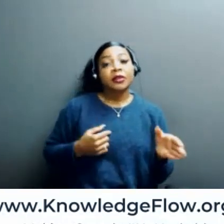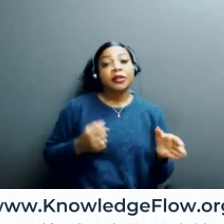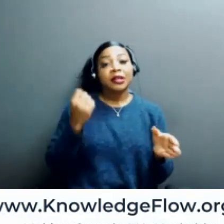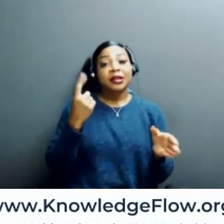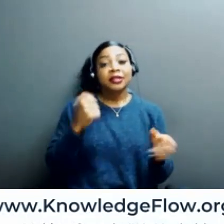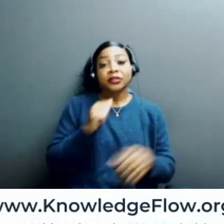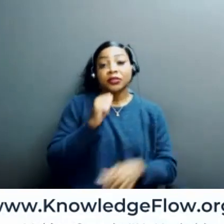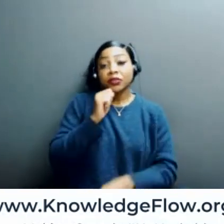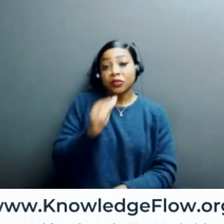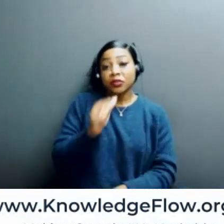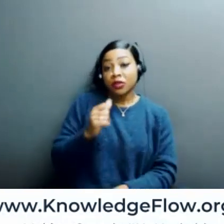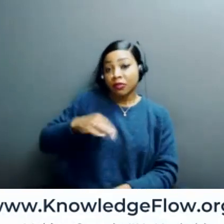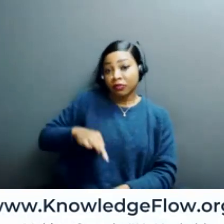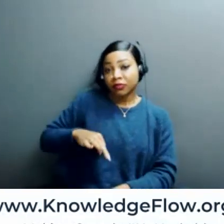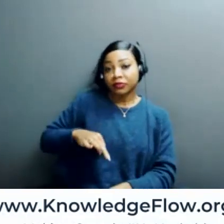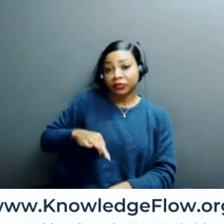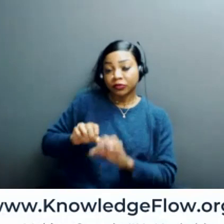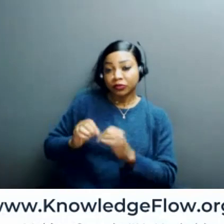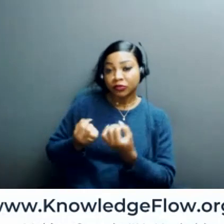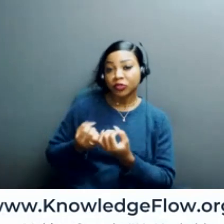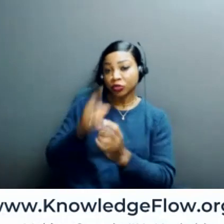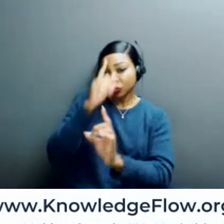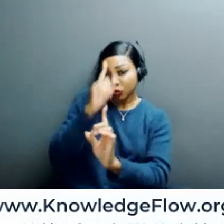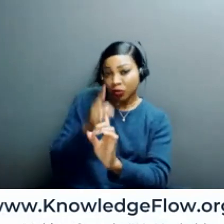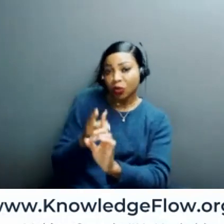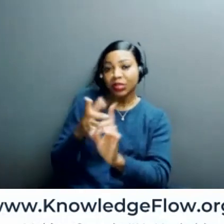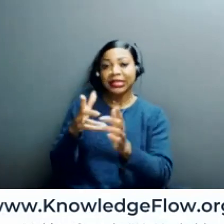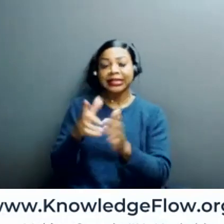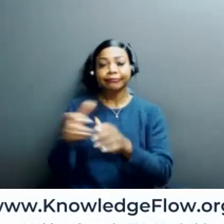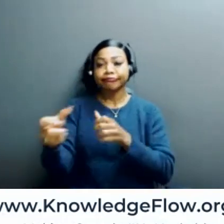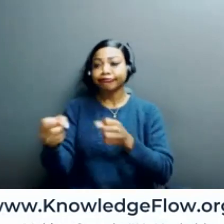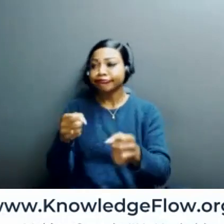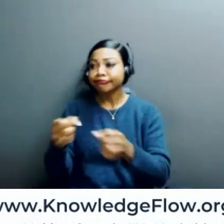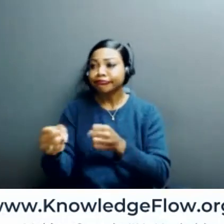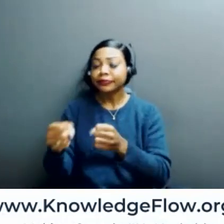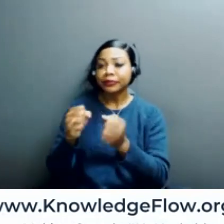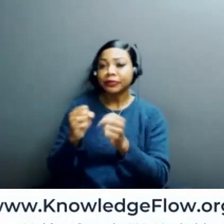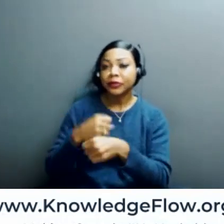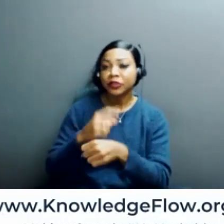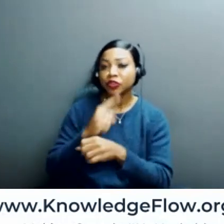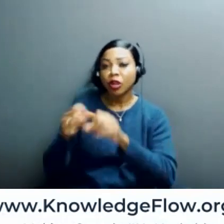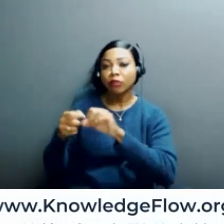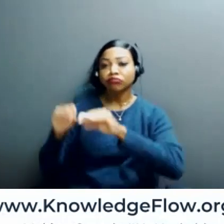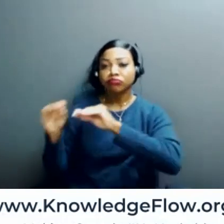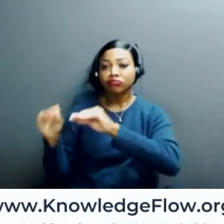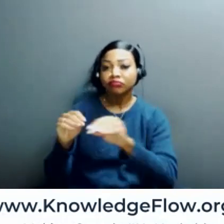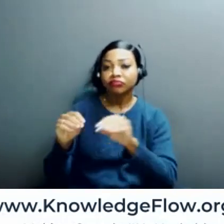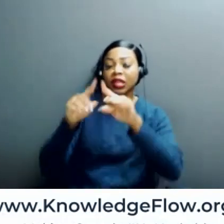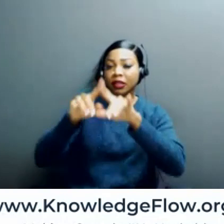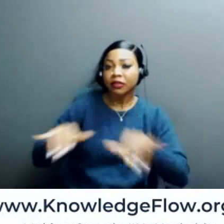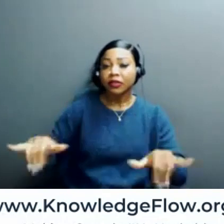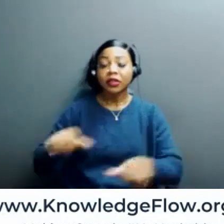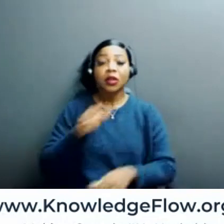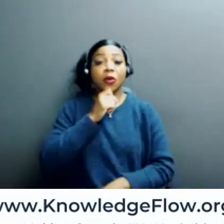non-profit our mission is to advance and retain women and diversity and older persons and people from diverse